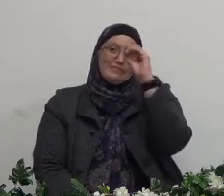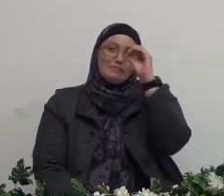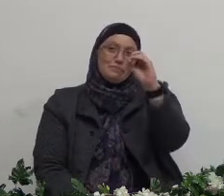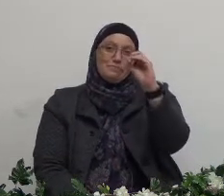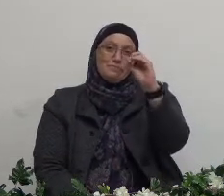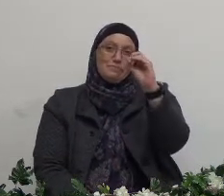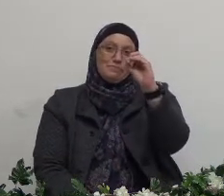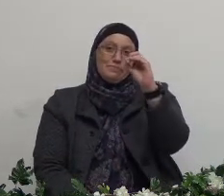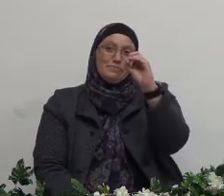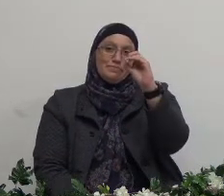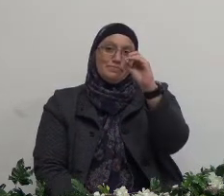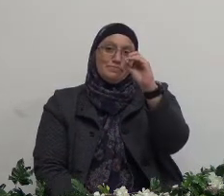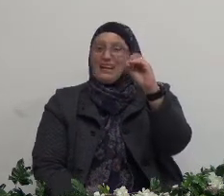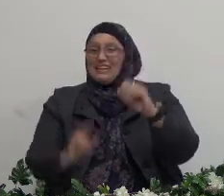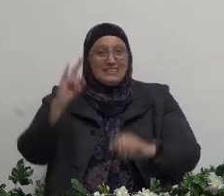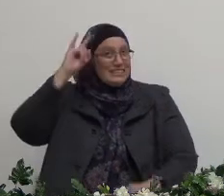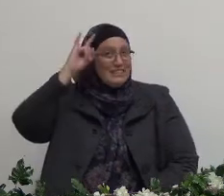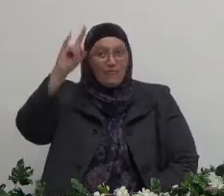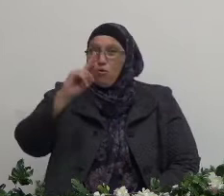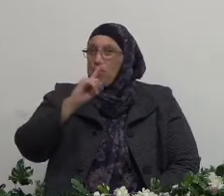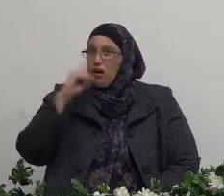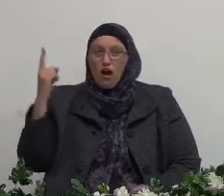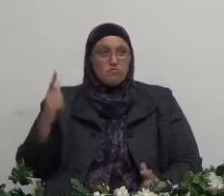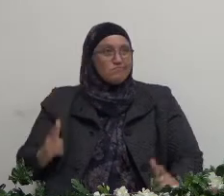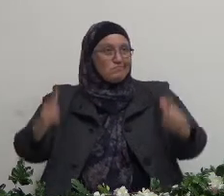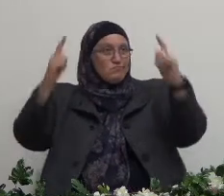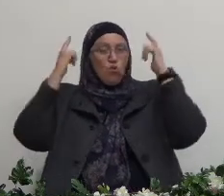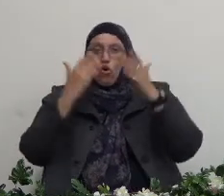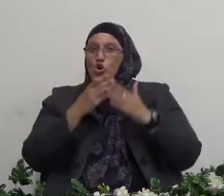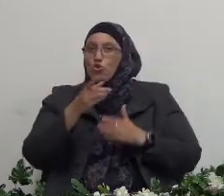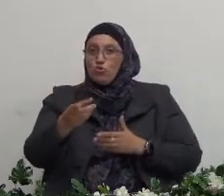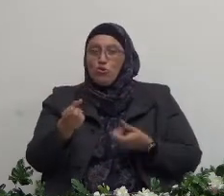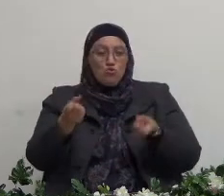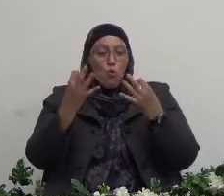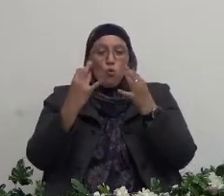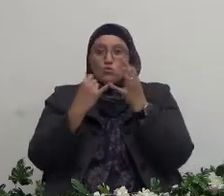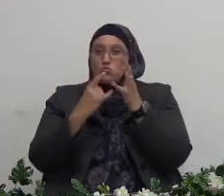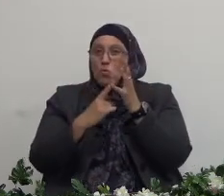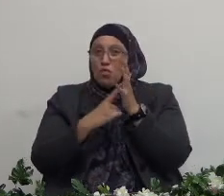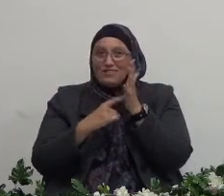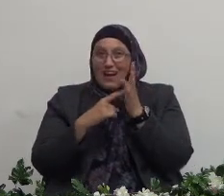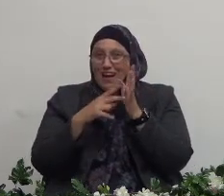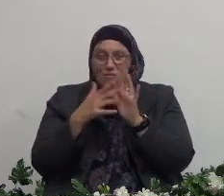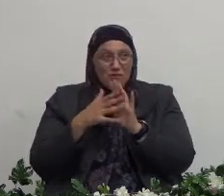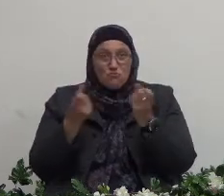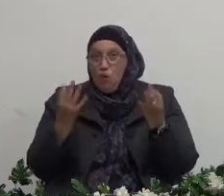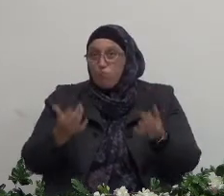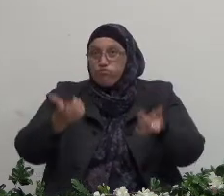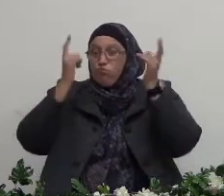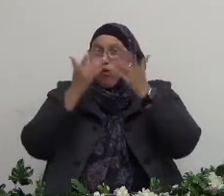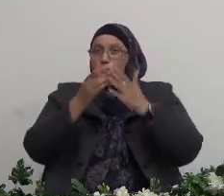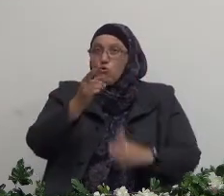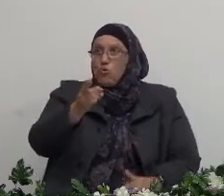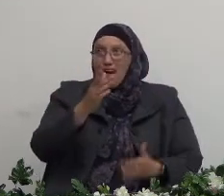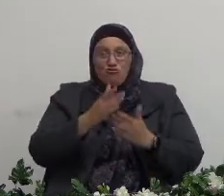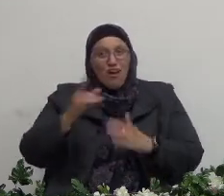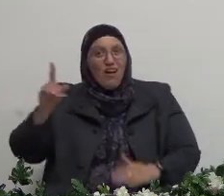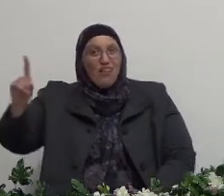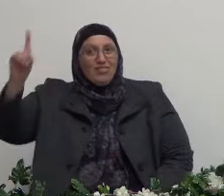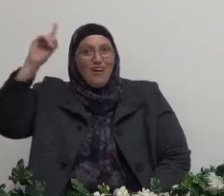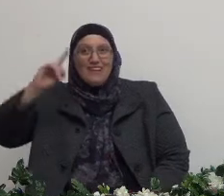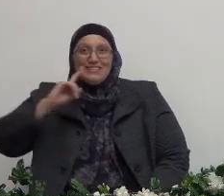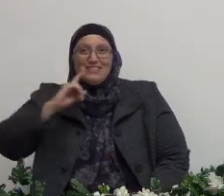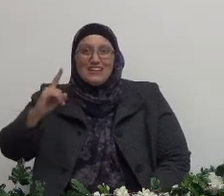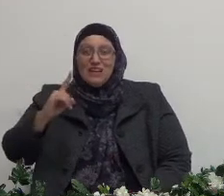Even if he has no sultan, no authority over the human being. In fact, Allah Azza wa Jal says the guile of the devil